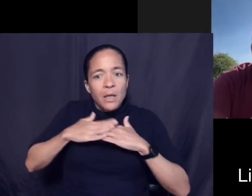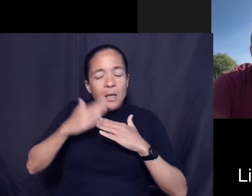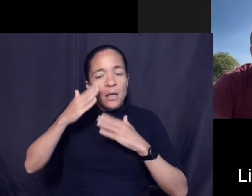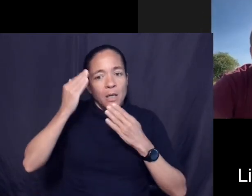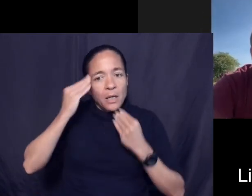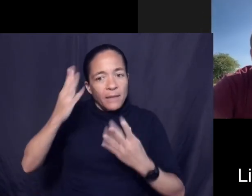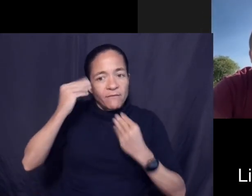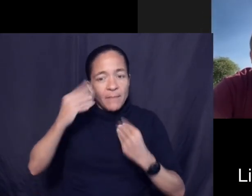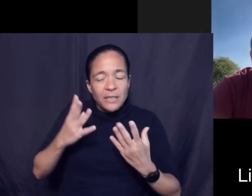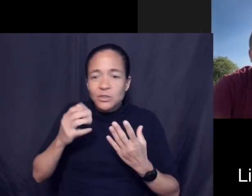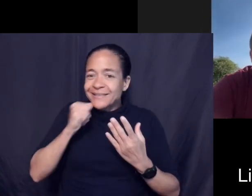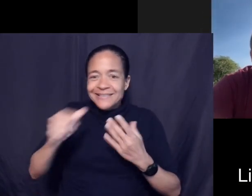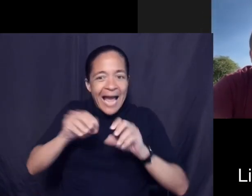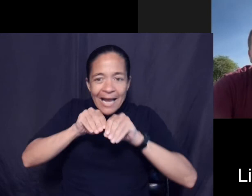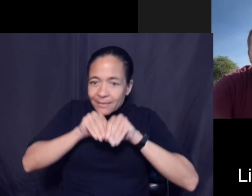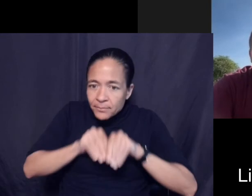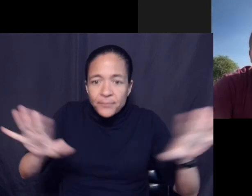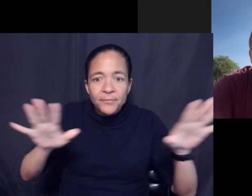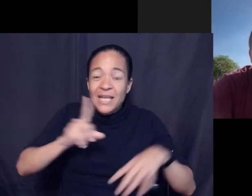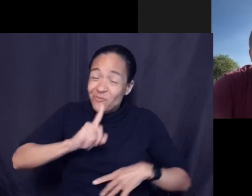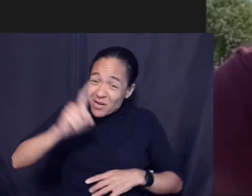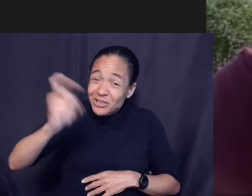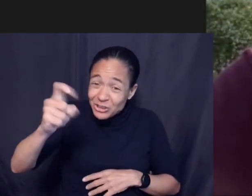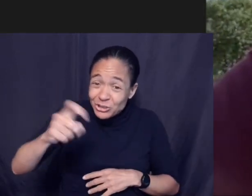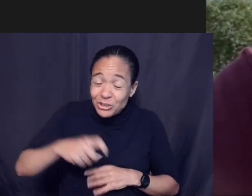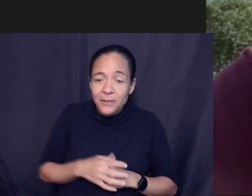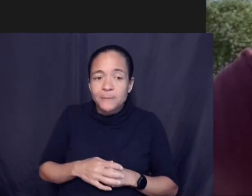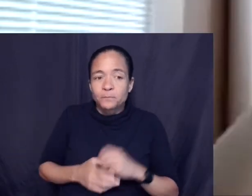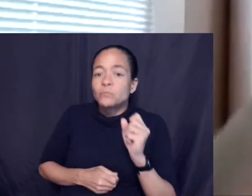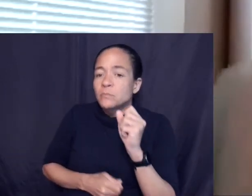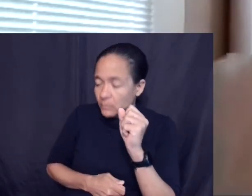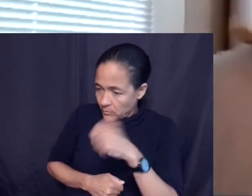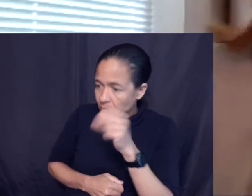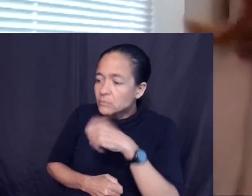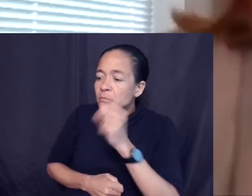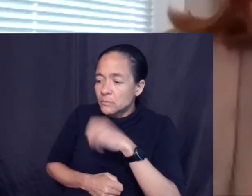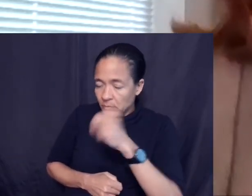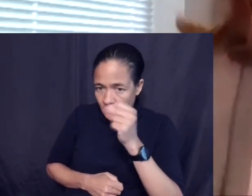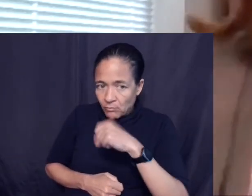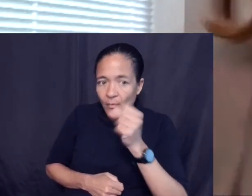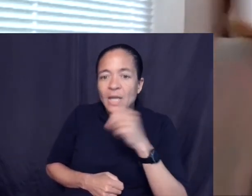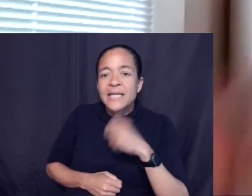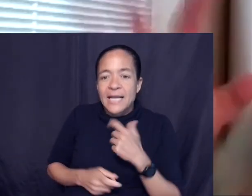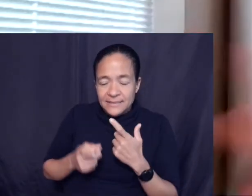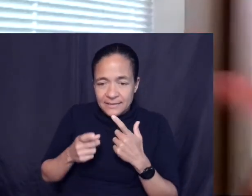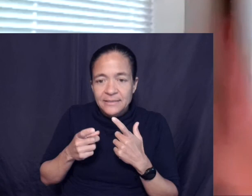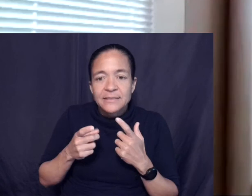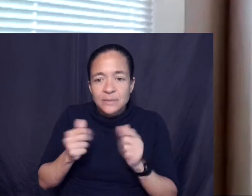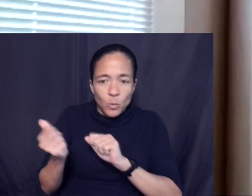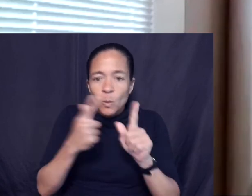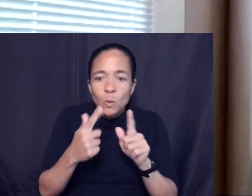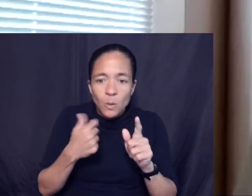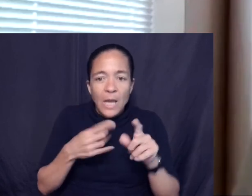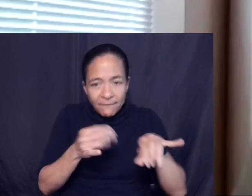not out there, and it should be. Yeah, absolutely. I think everybody has kind of these